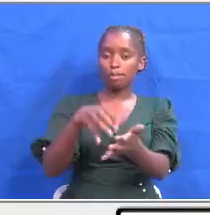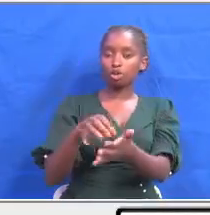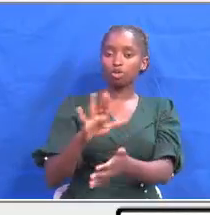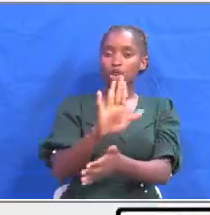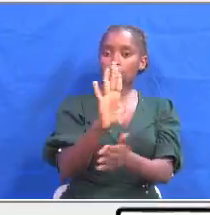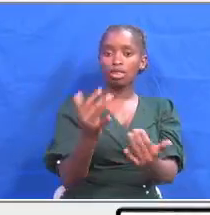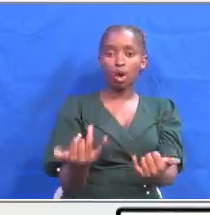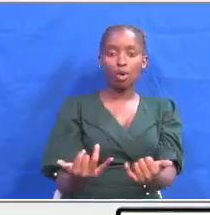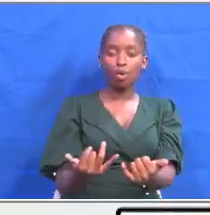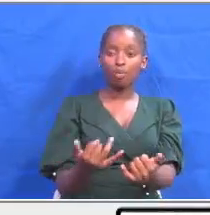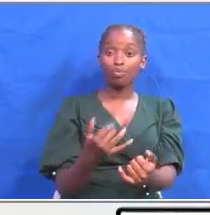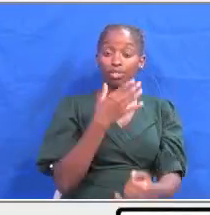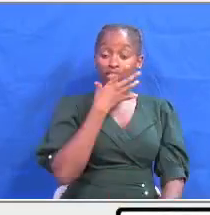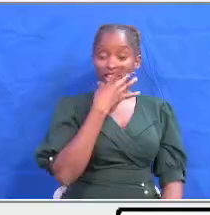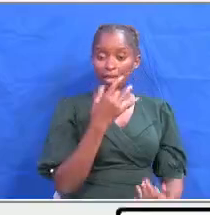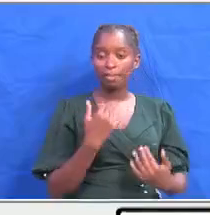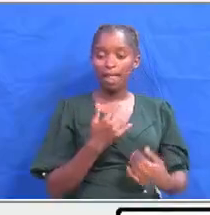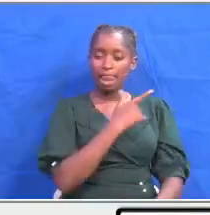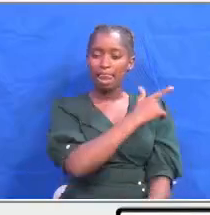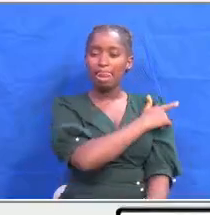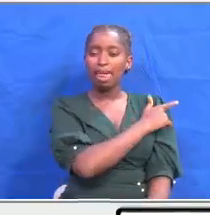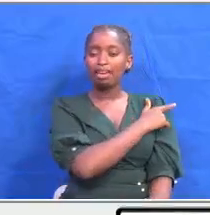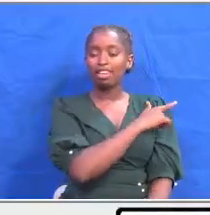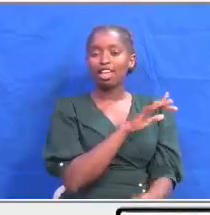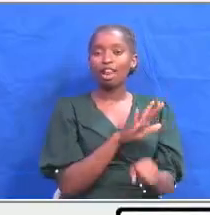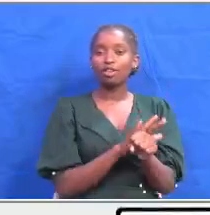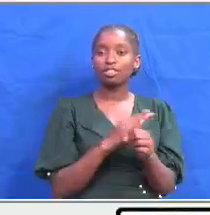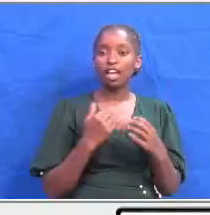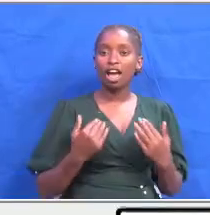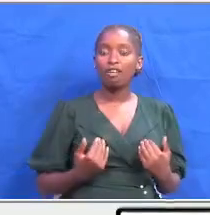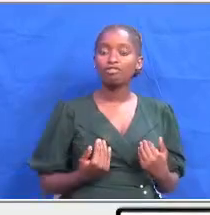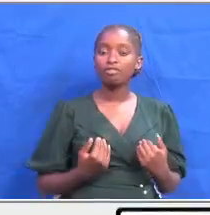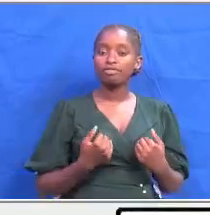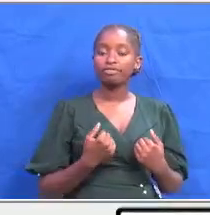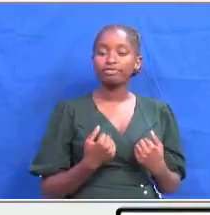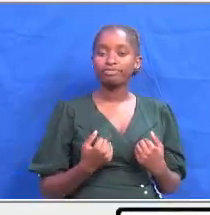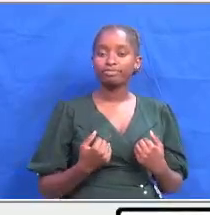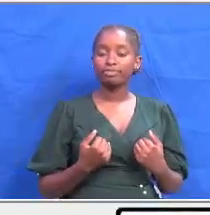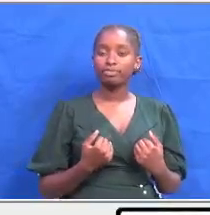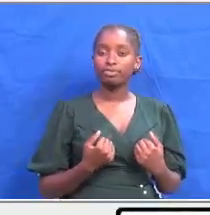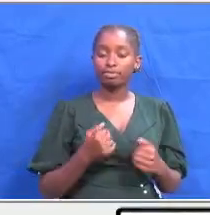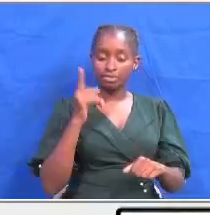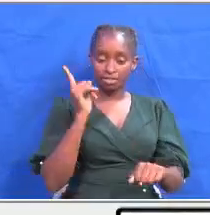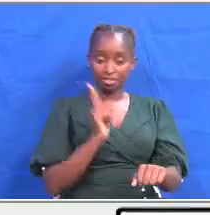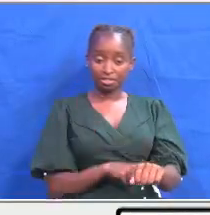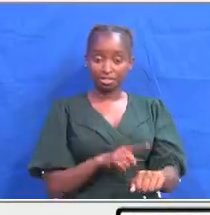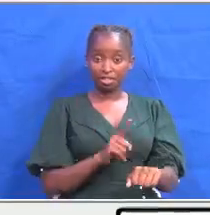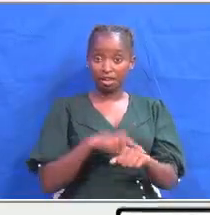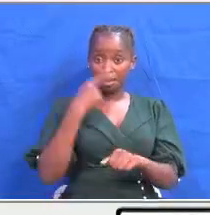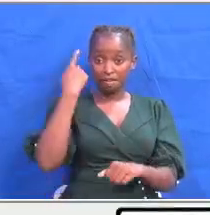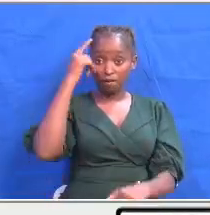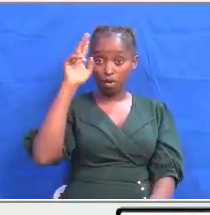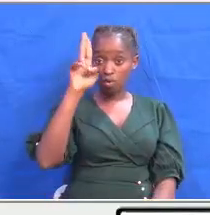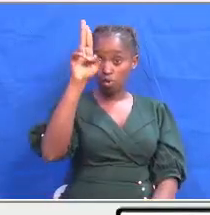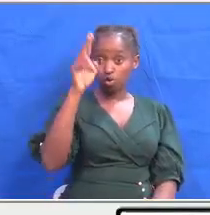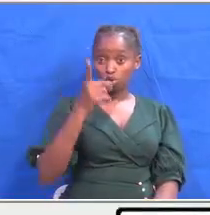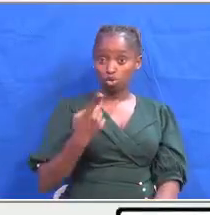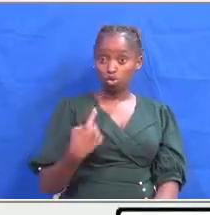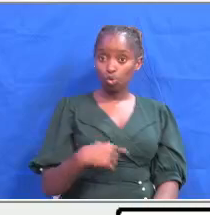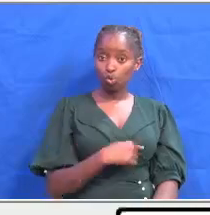deputy president is very lucky with one thing. During the time of Uhuru Kenyatta, we never